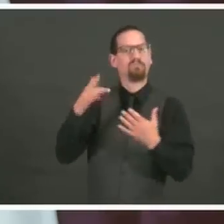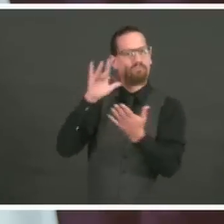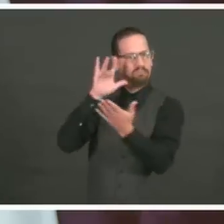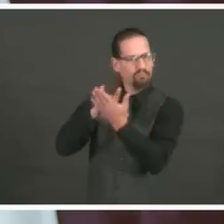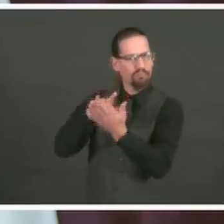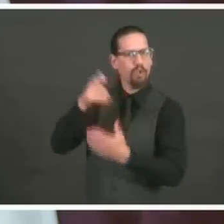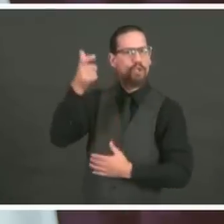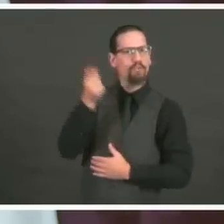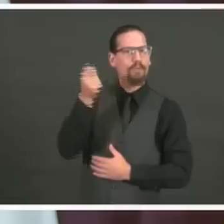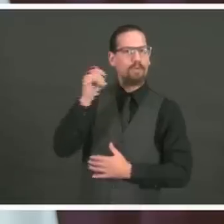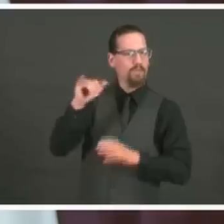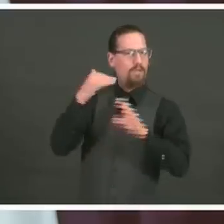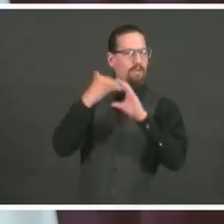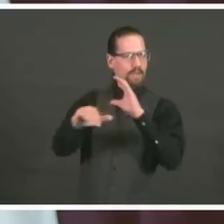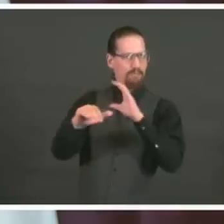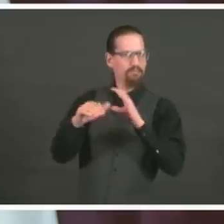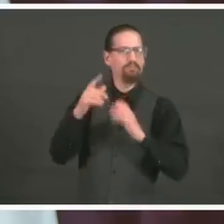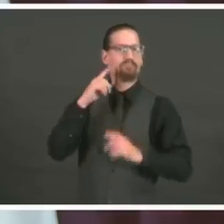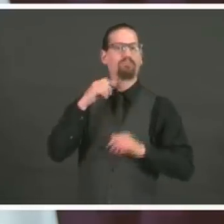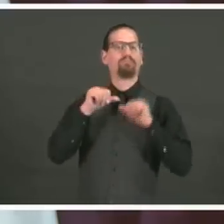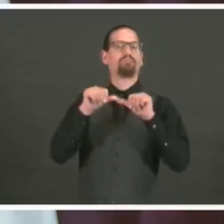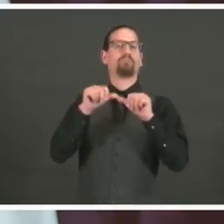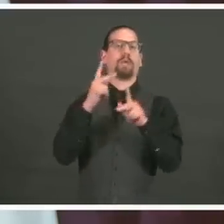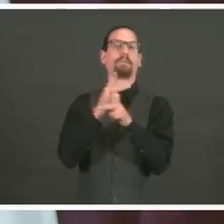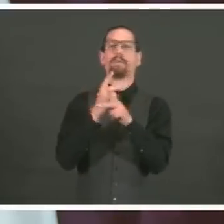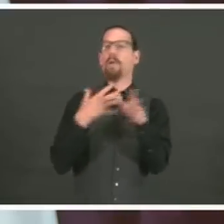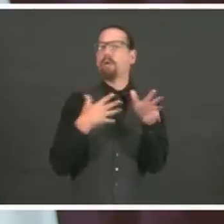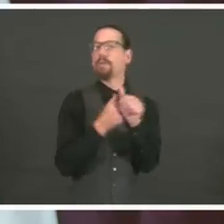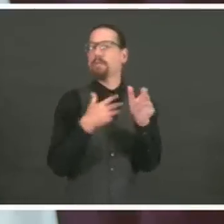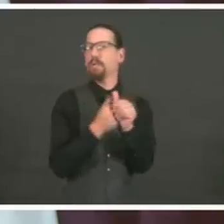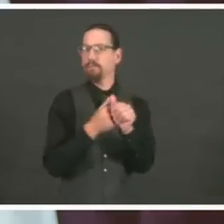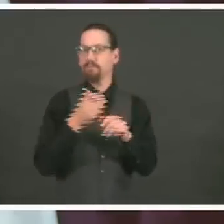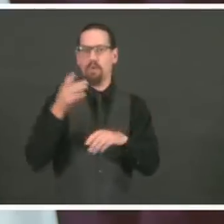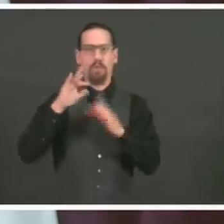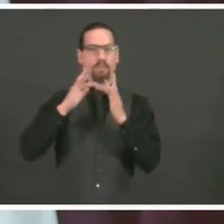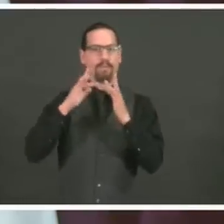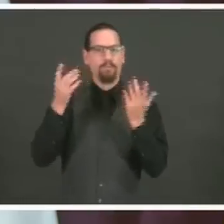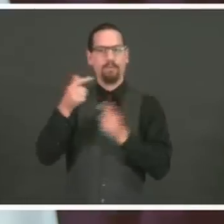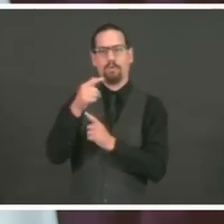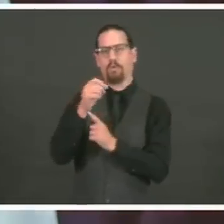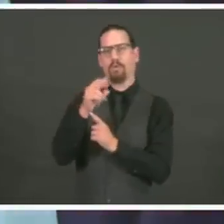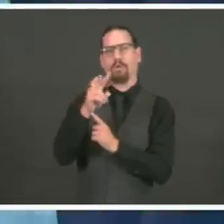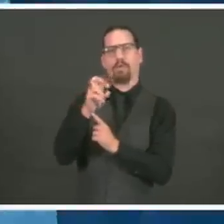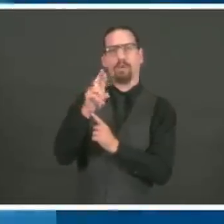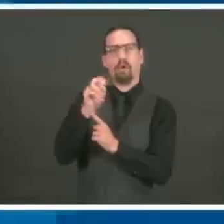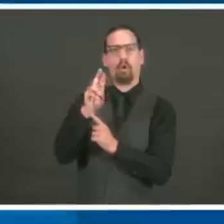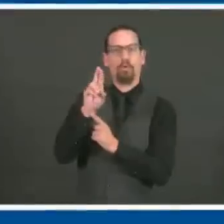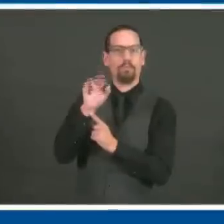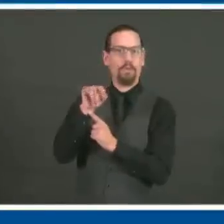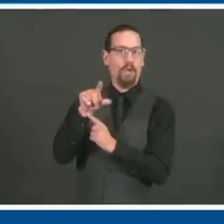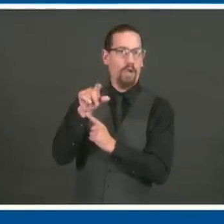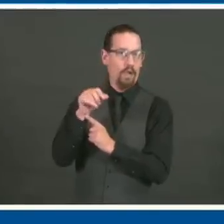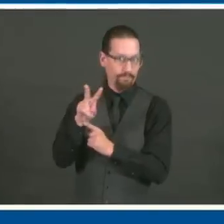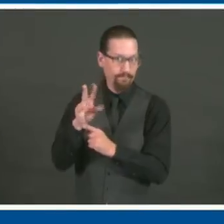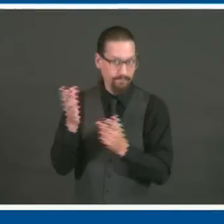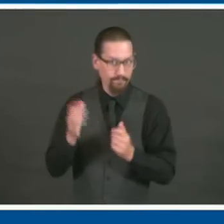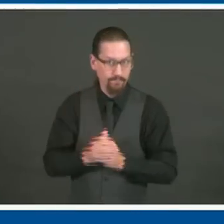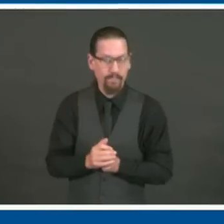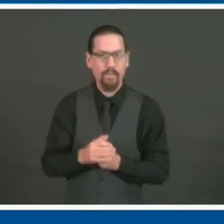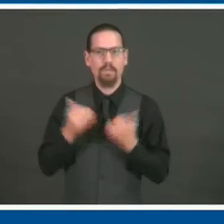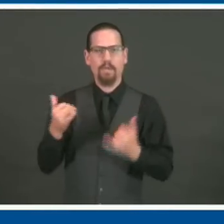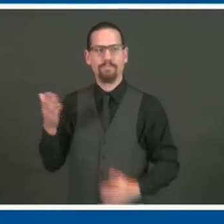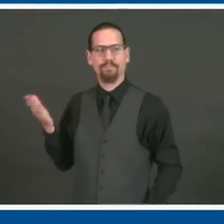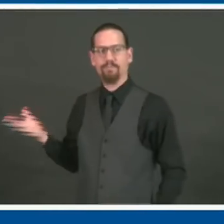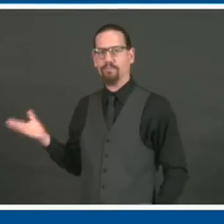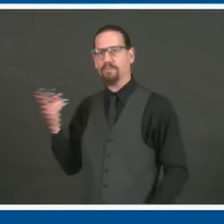that today, and I think you'll find it keeps you up to date. So today we'll begin, as we always do, having a look at the data, and I'd ask you to